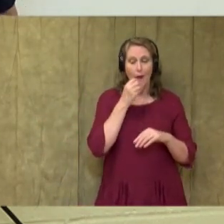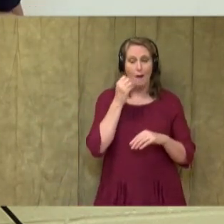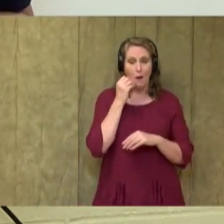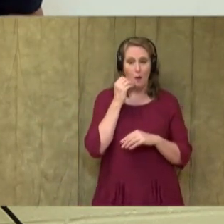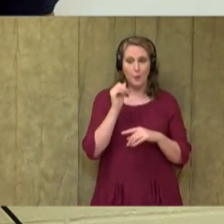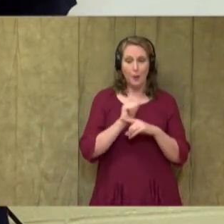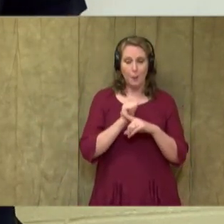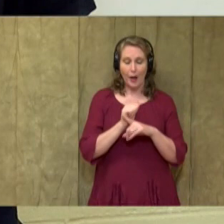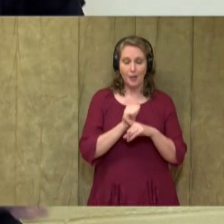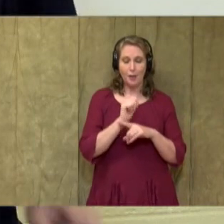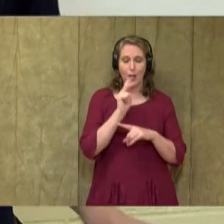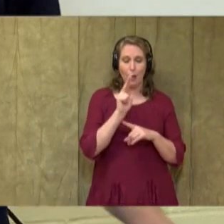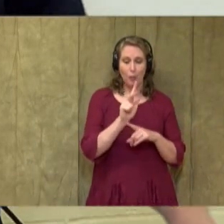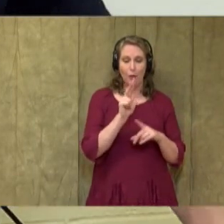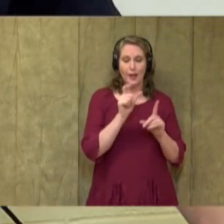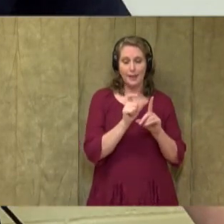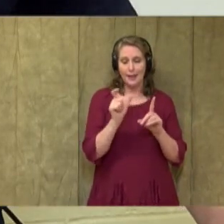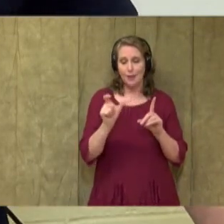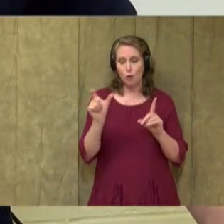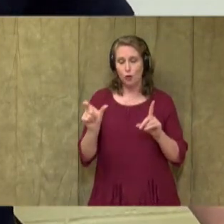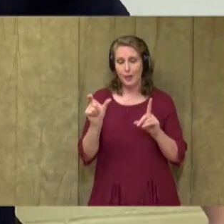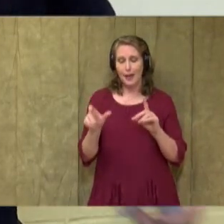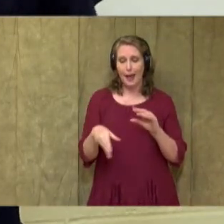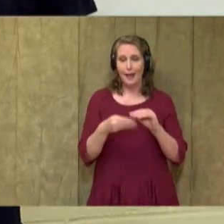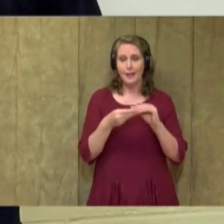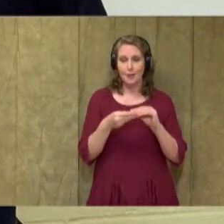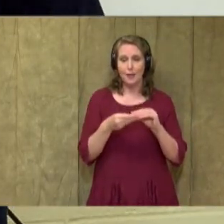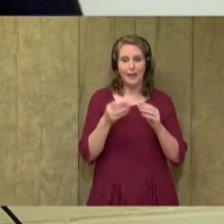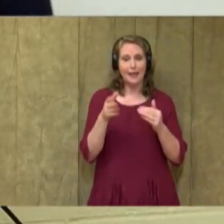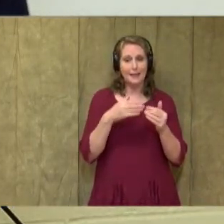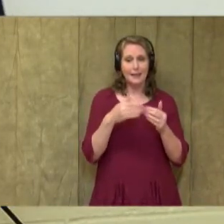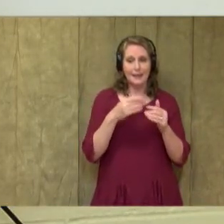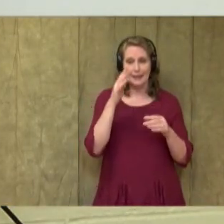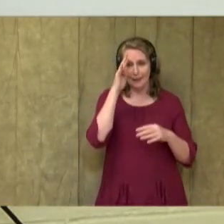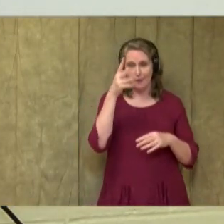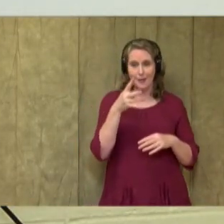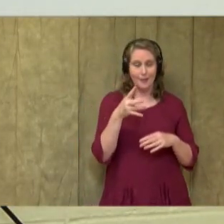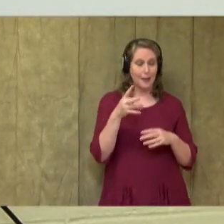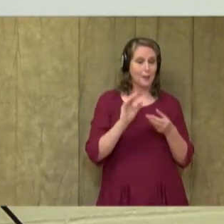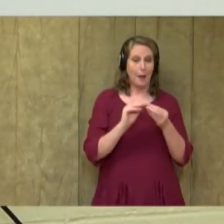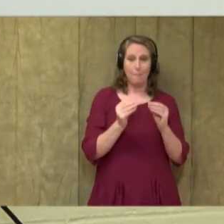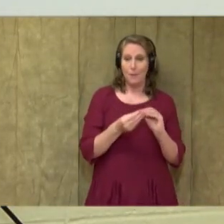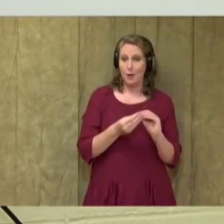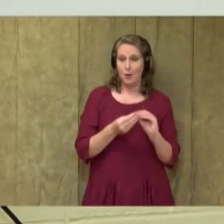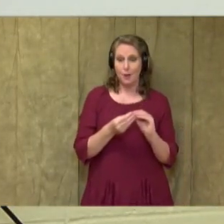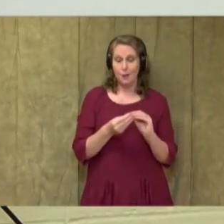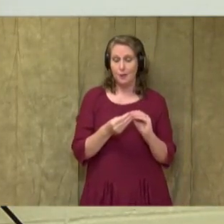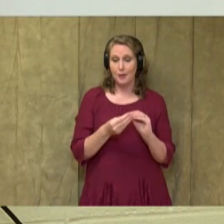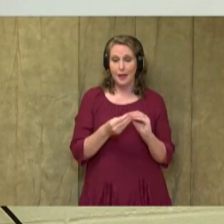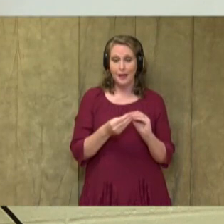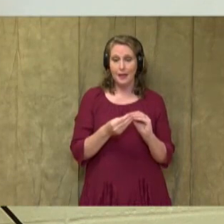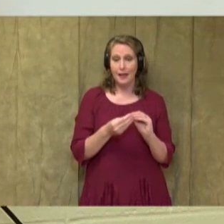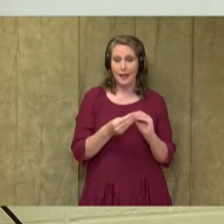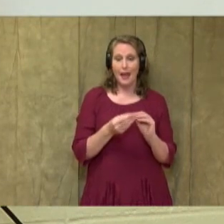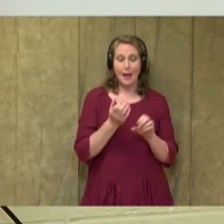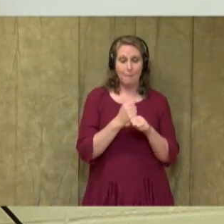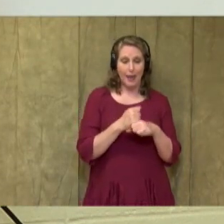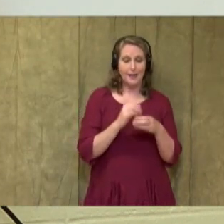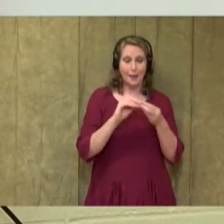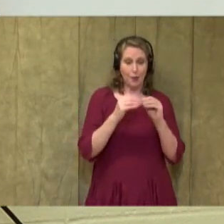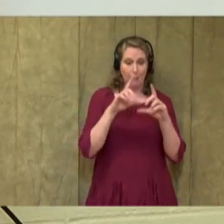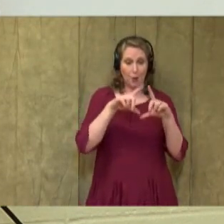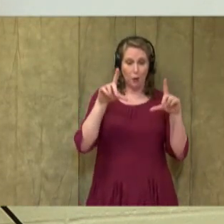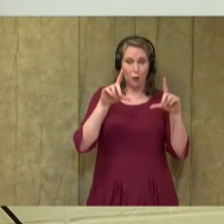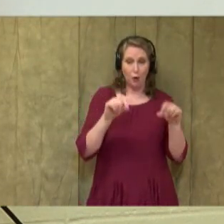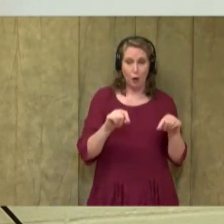some 3-digit additions. It's real easy to make up addition problems. You can just make up some numbers and make you some number